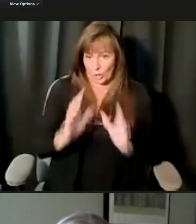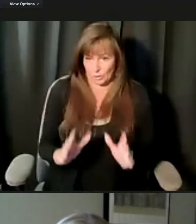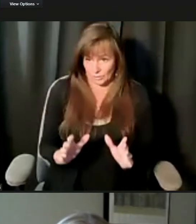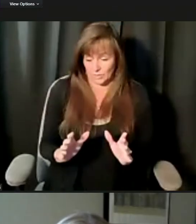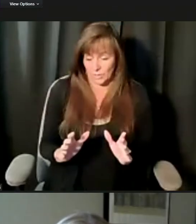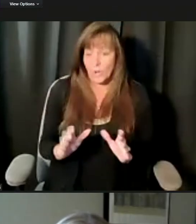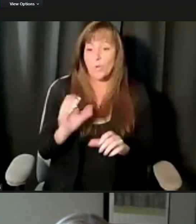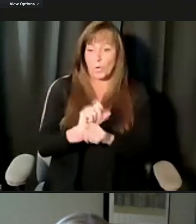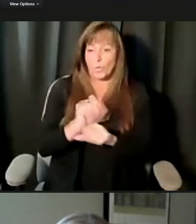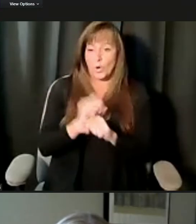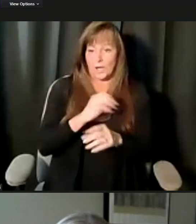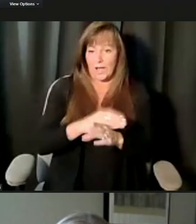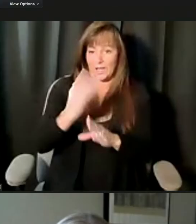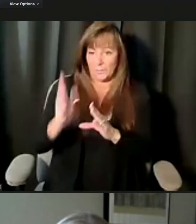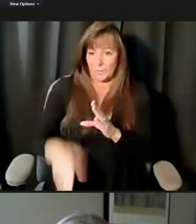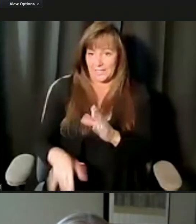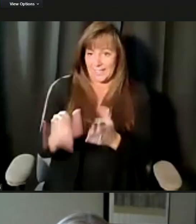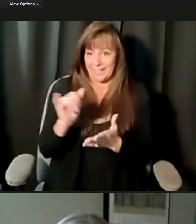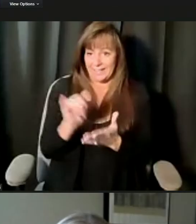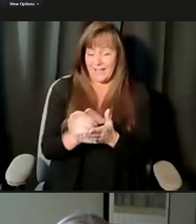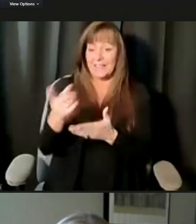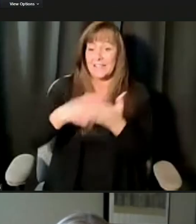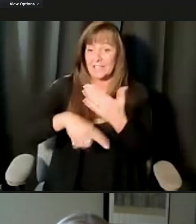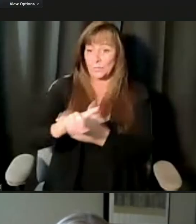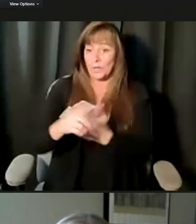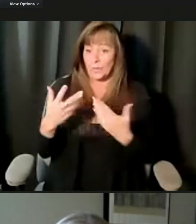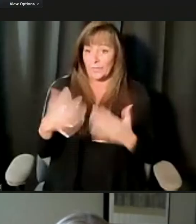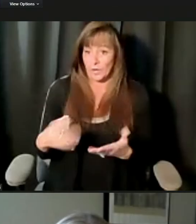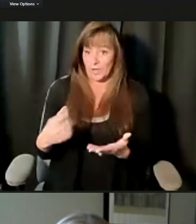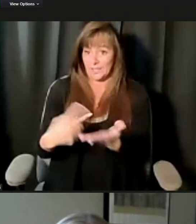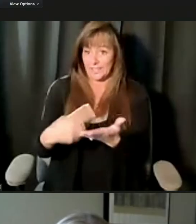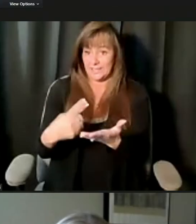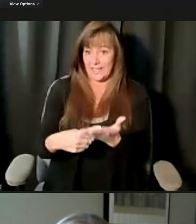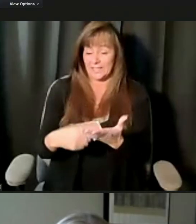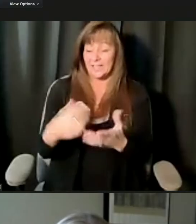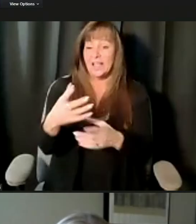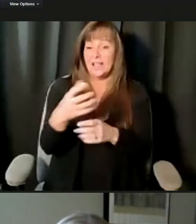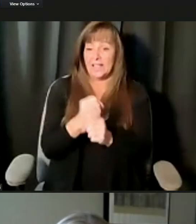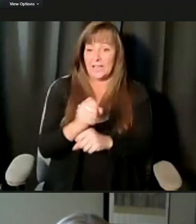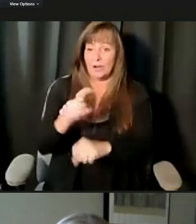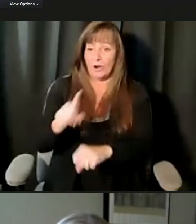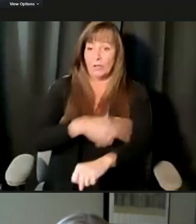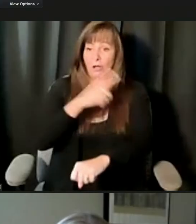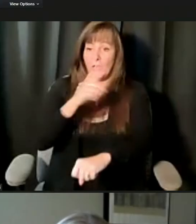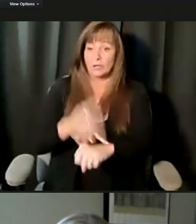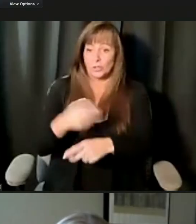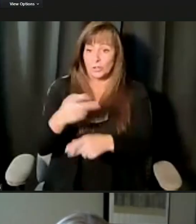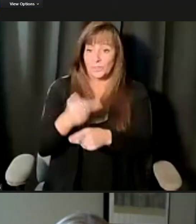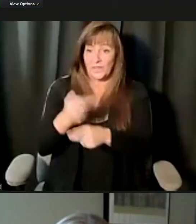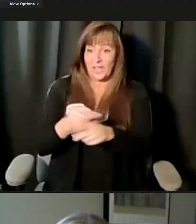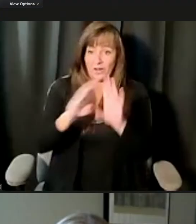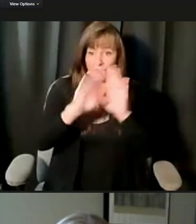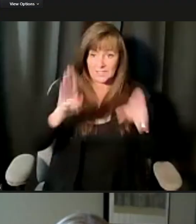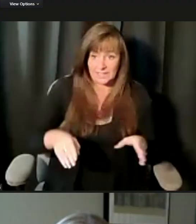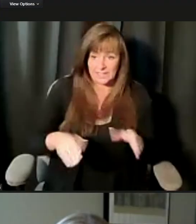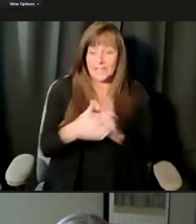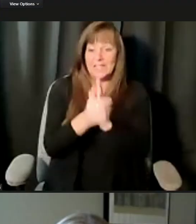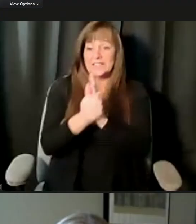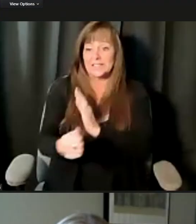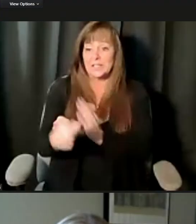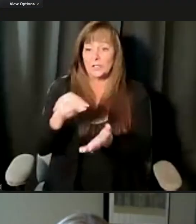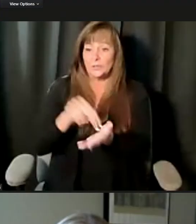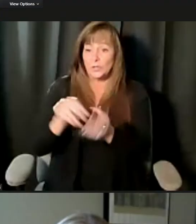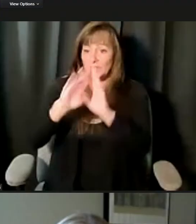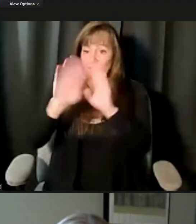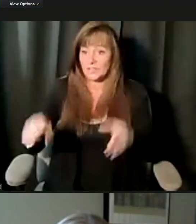done. And then next week, as we already talked about, getting our long-term care facilities, our skilled nursing facilities starting on